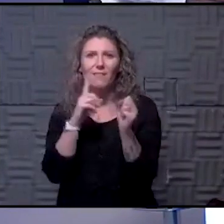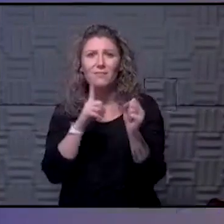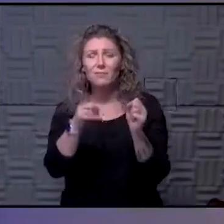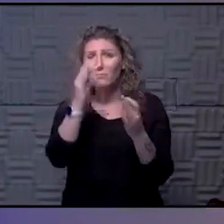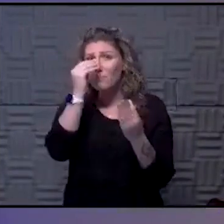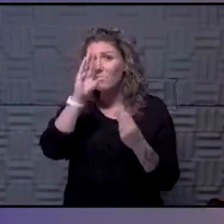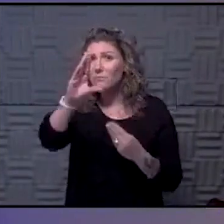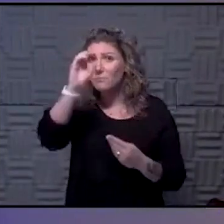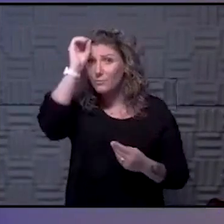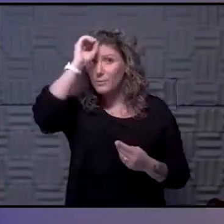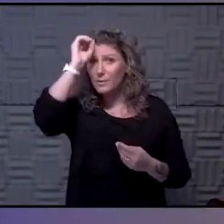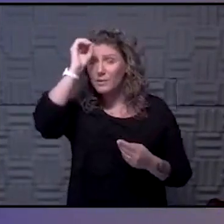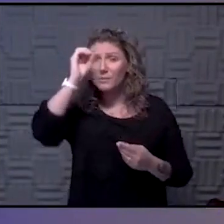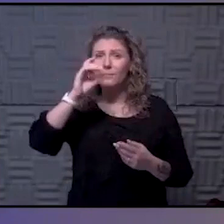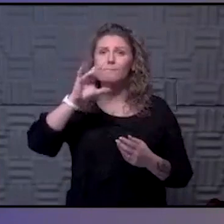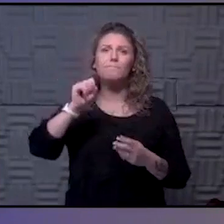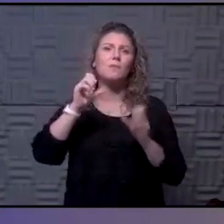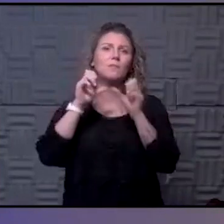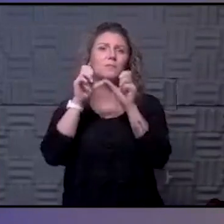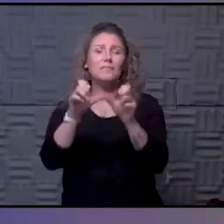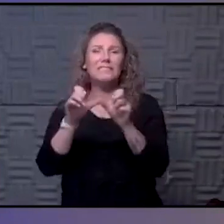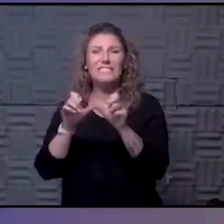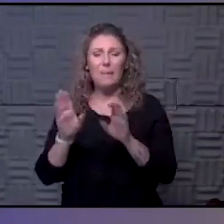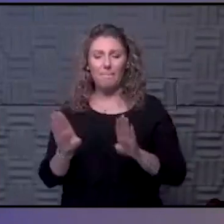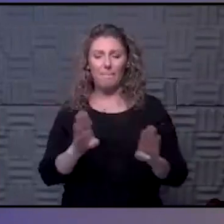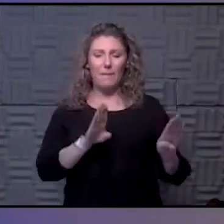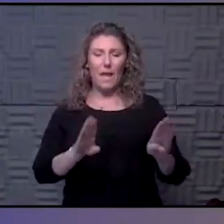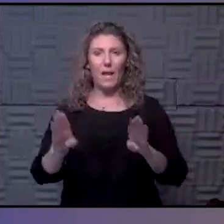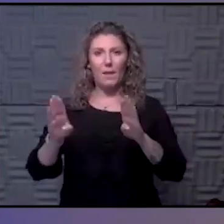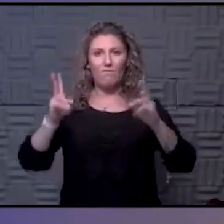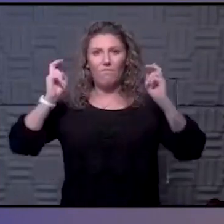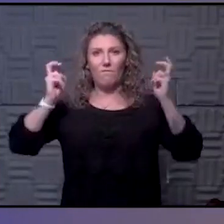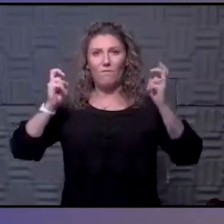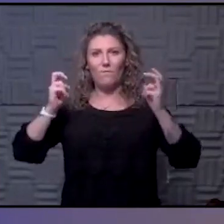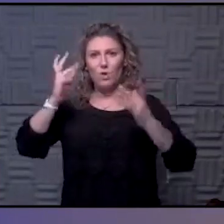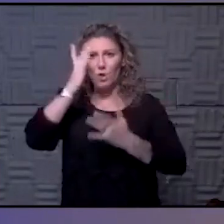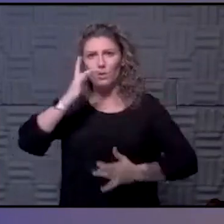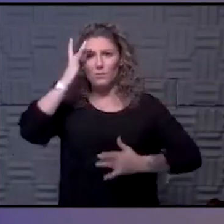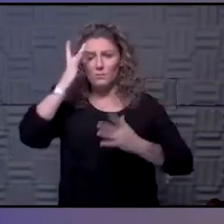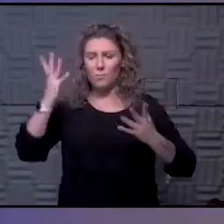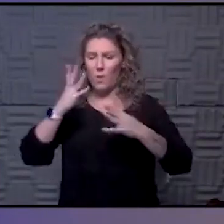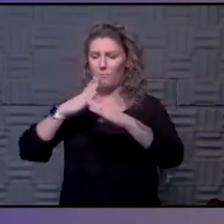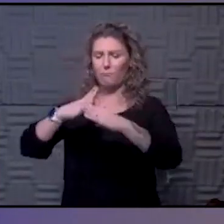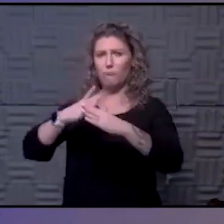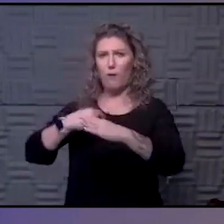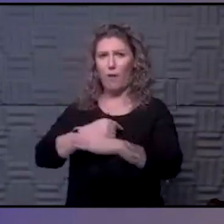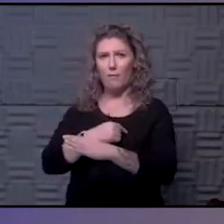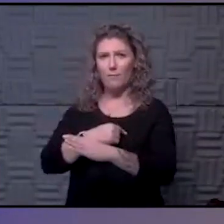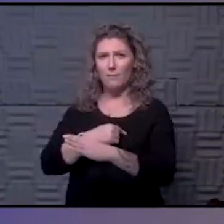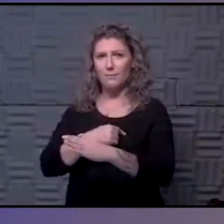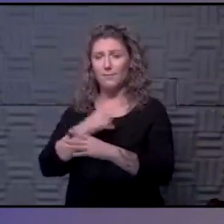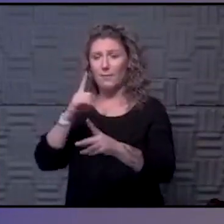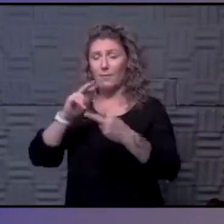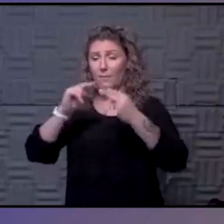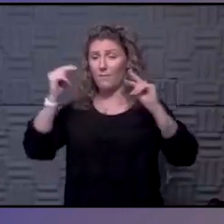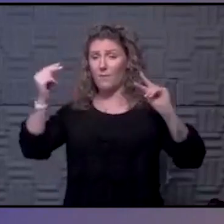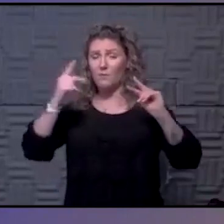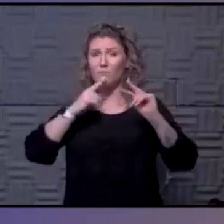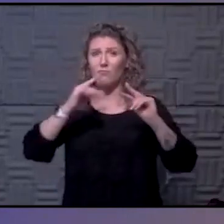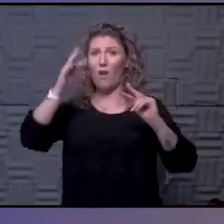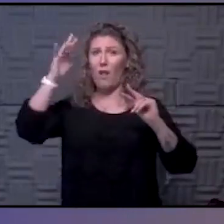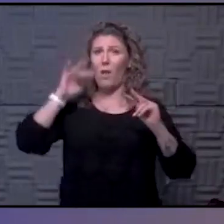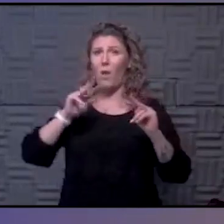that? Yeah, I mean, it continues to be a behavioral disease. We know what can protect us from the variants, from the original Wuhan